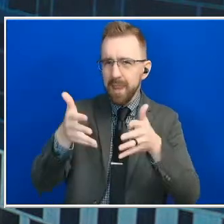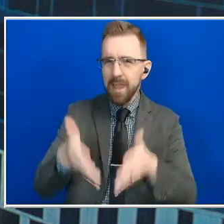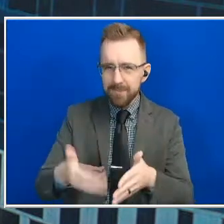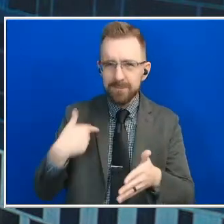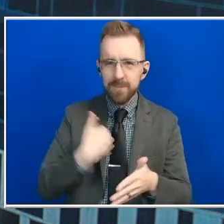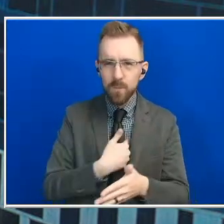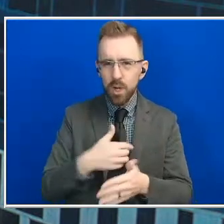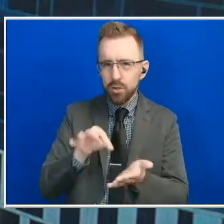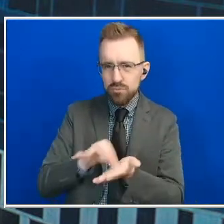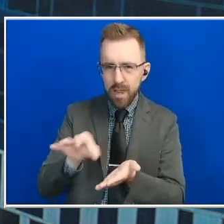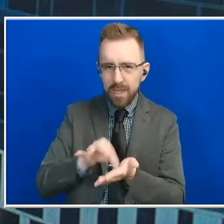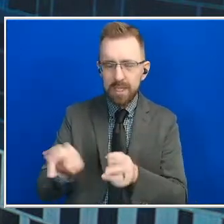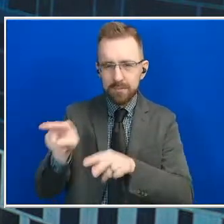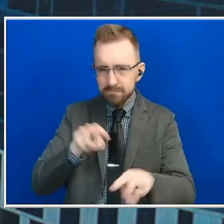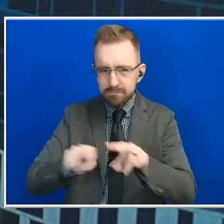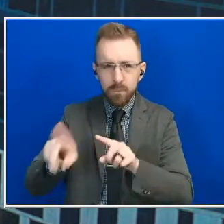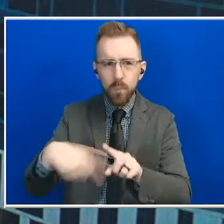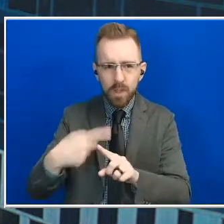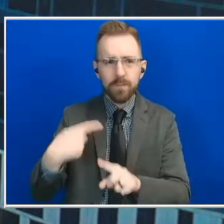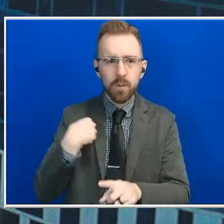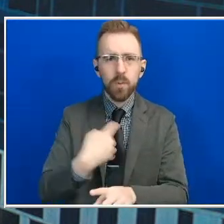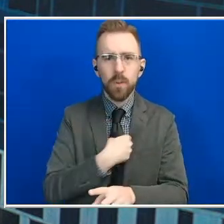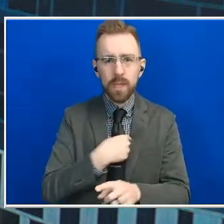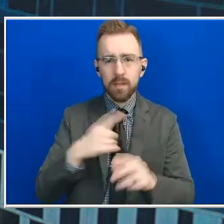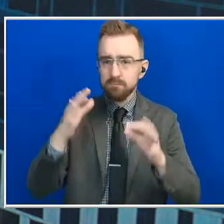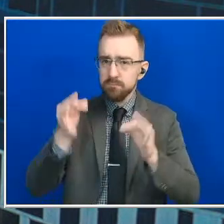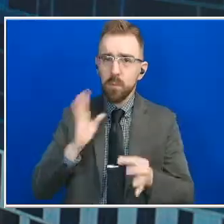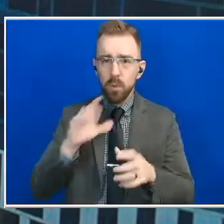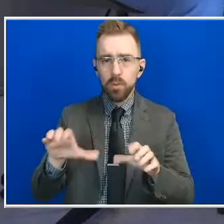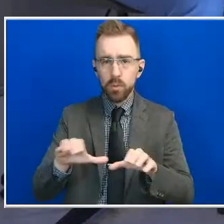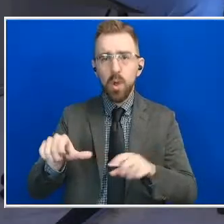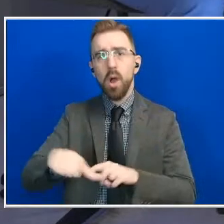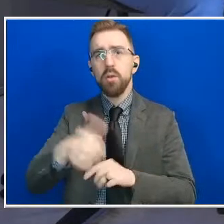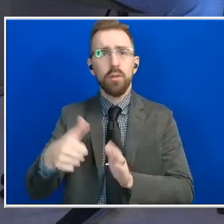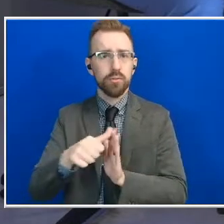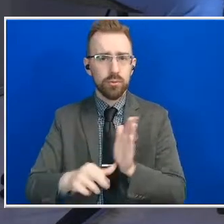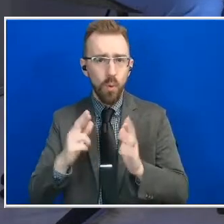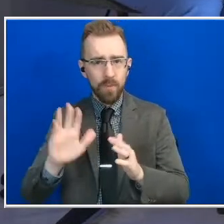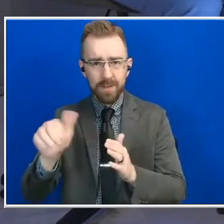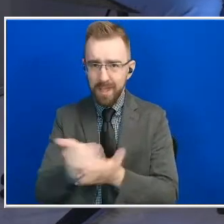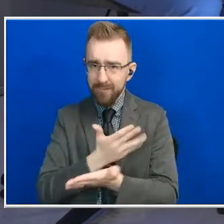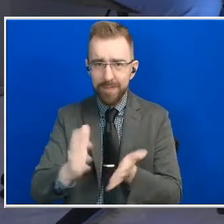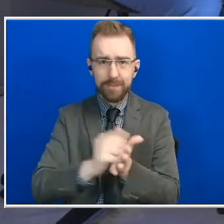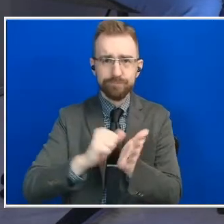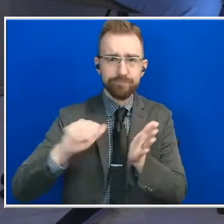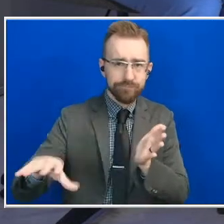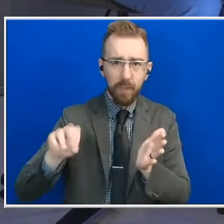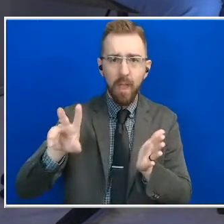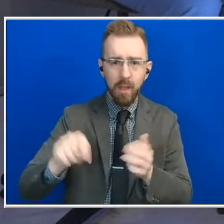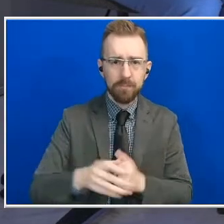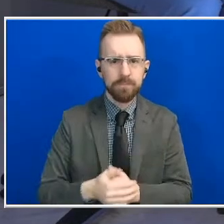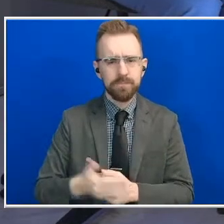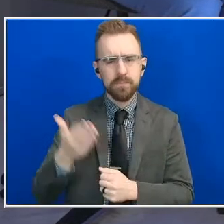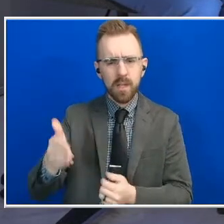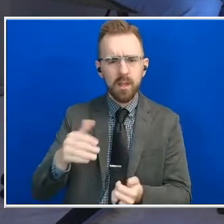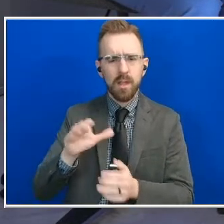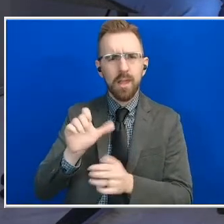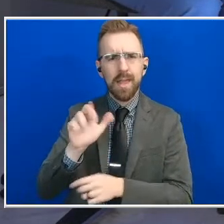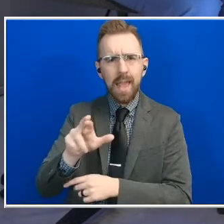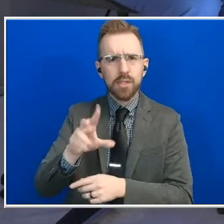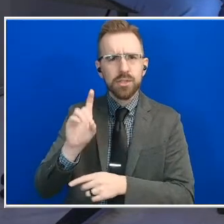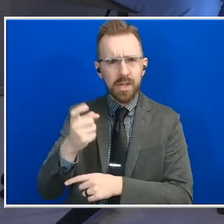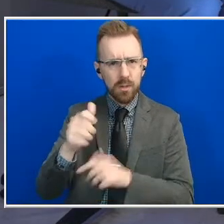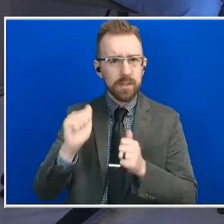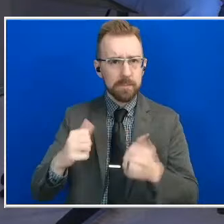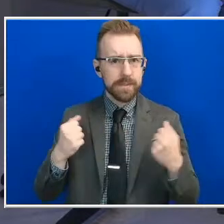when we make the call, we'll do one more surgery and hopefully get the last of it. Well, good. Okay, so Dr. Buchek, a cancer diagnosis, we know can be scary for